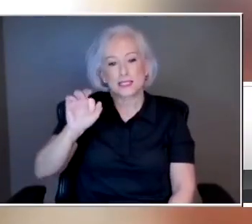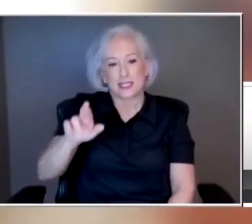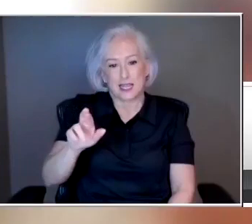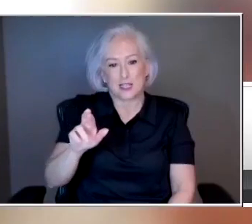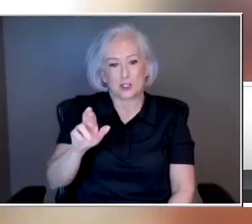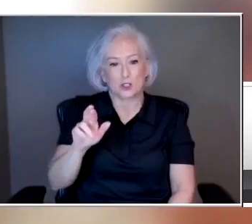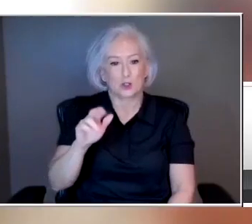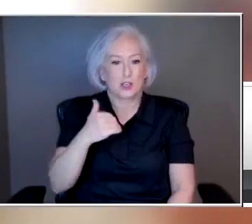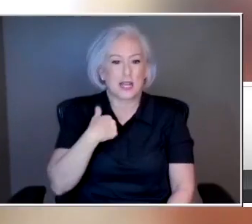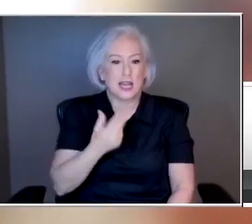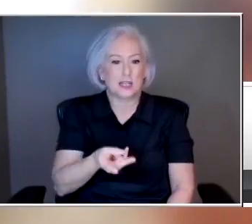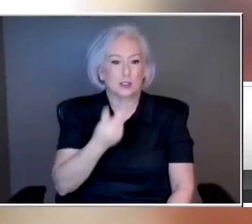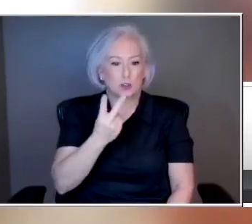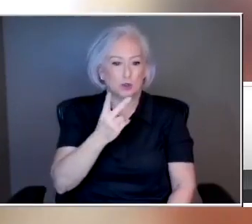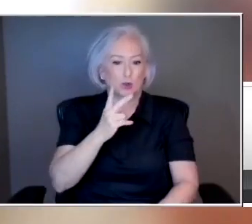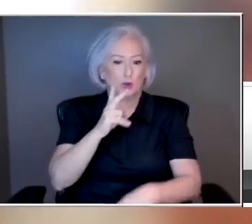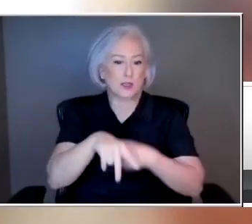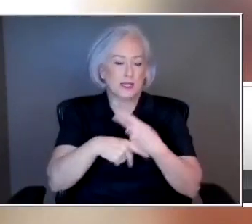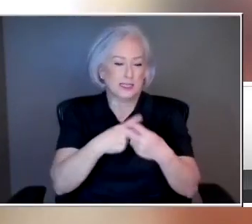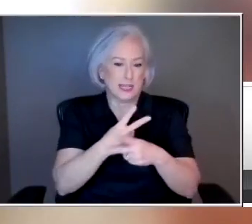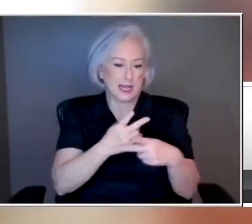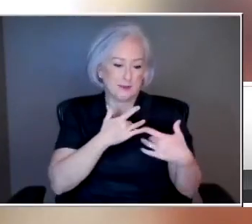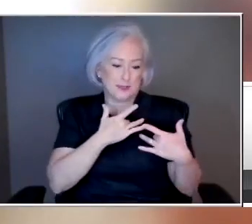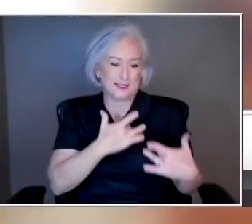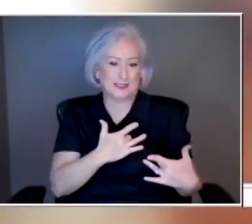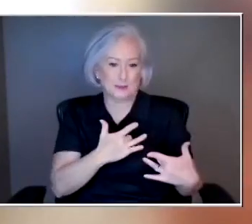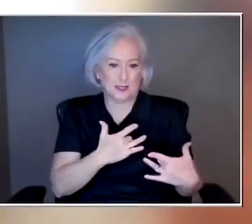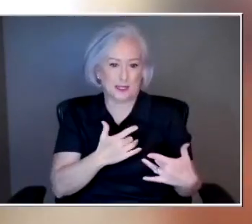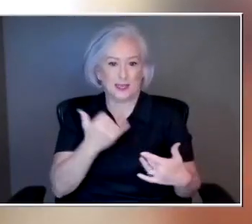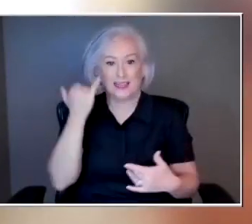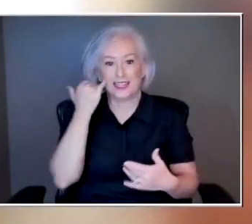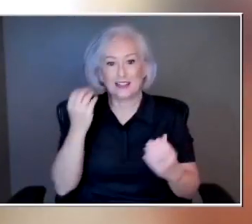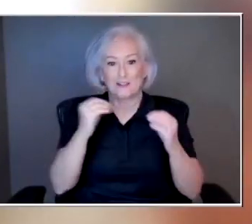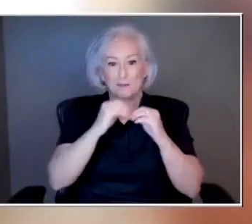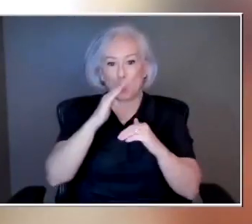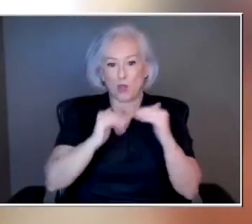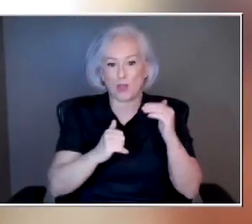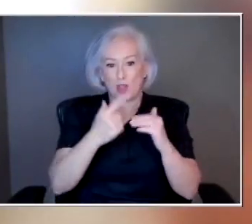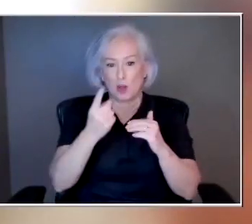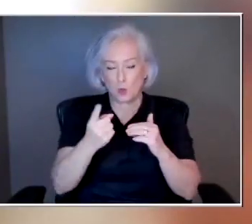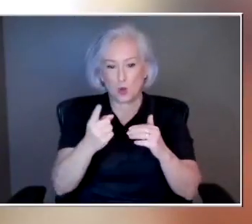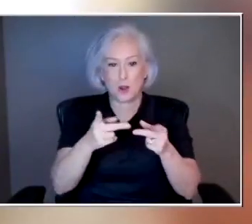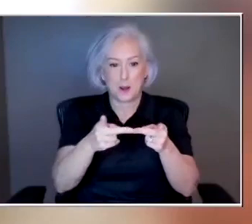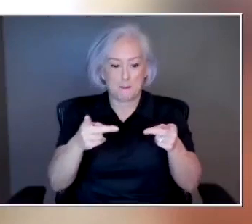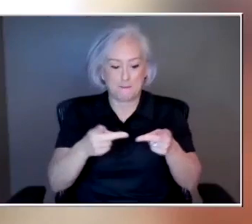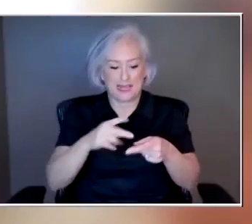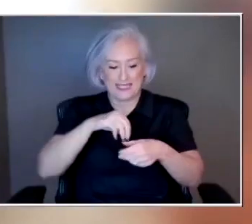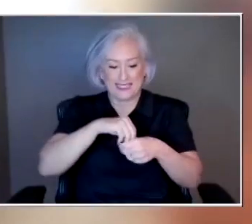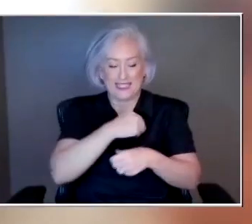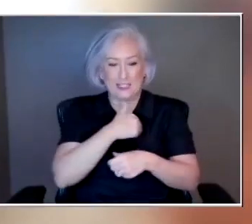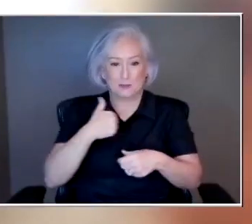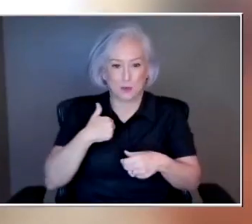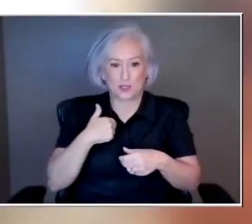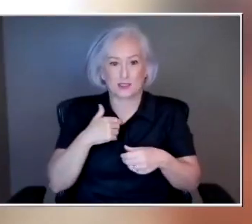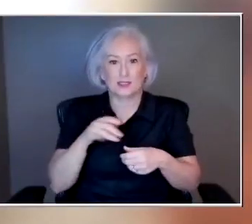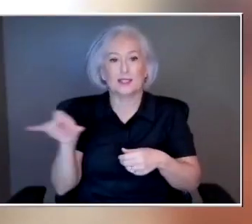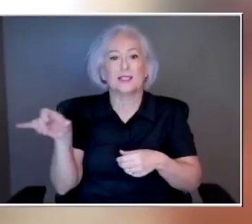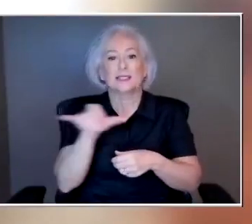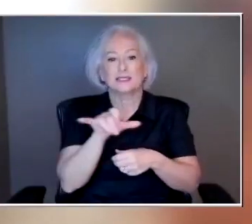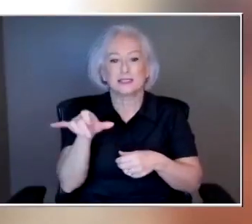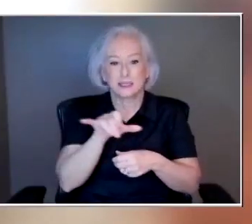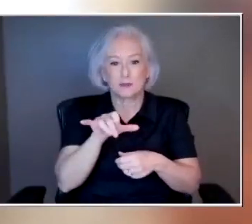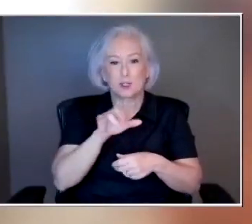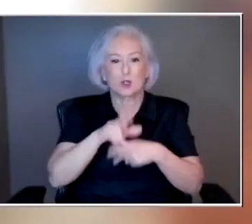breast cancers, and typically if there is more than one spot in a breast, they tend to be similar phenotype or similar